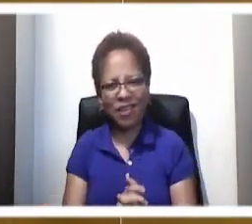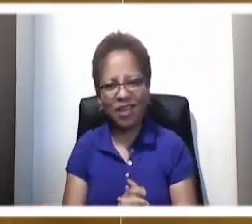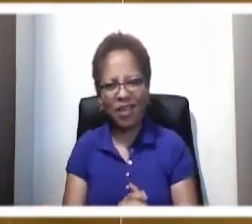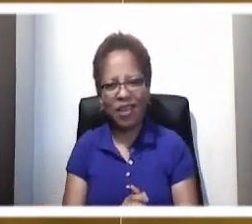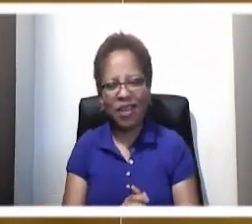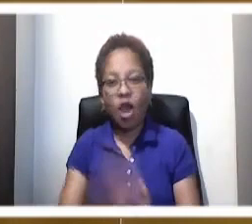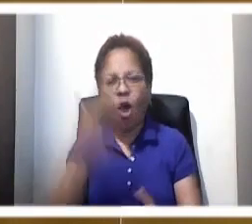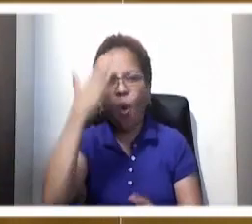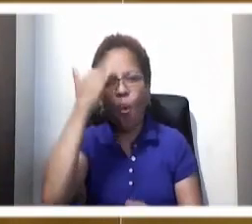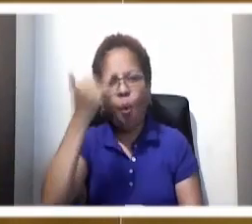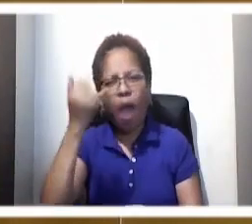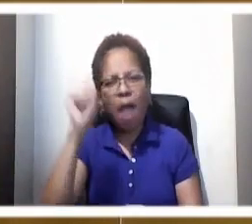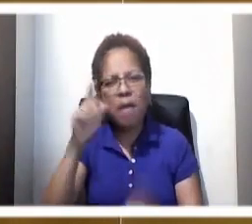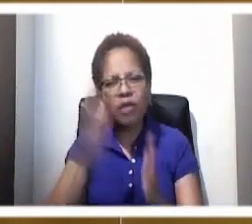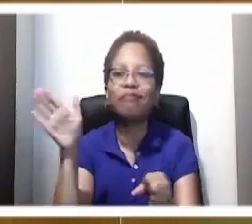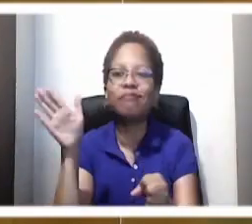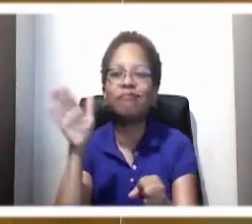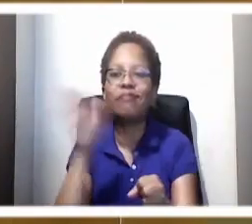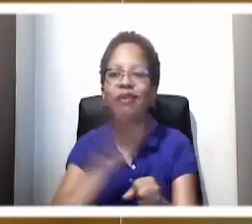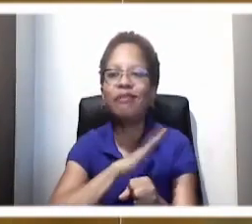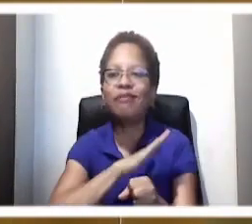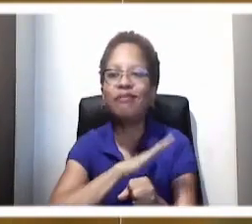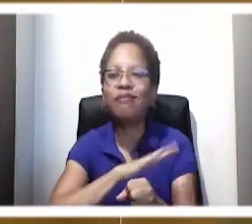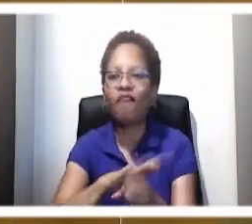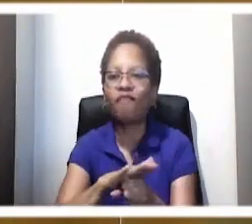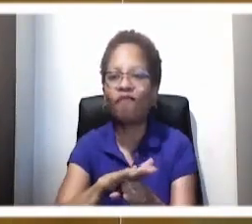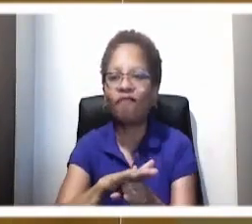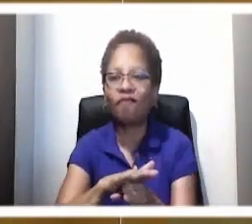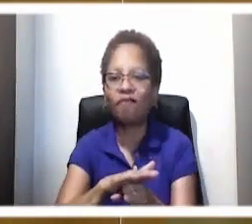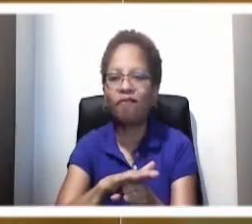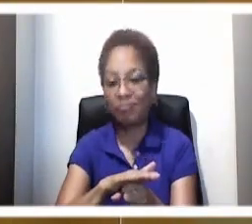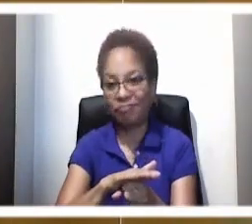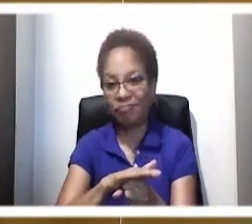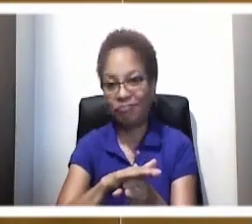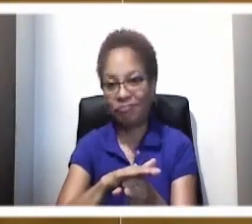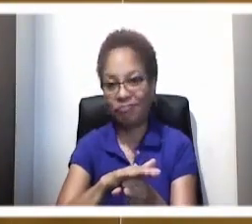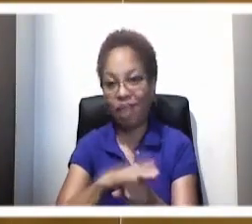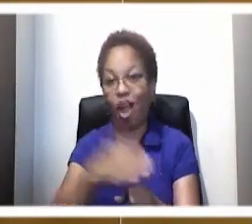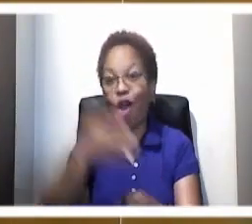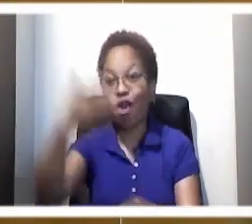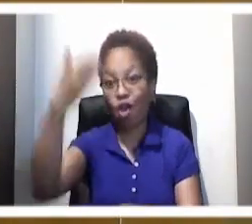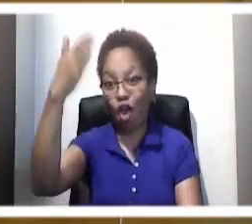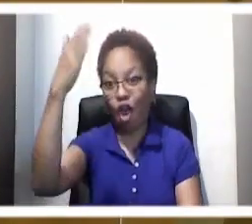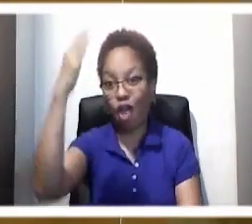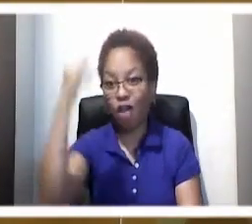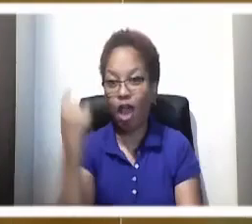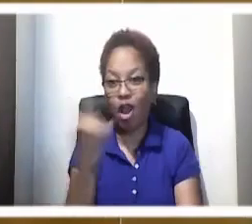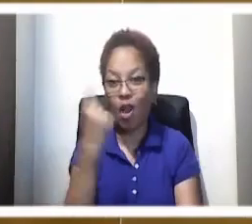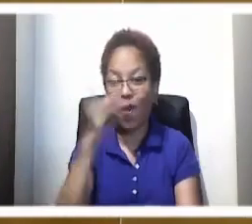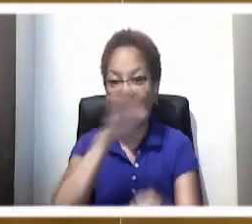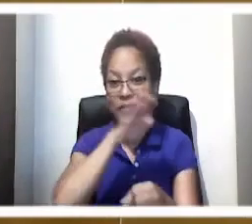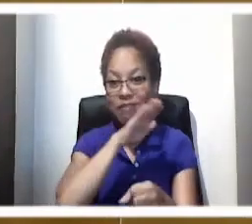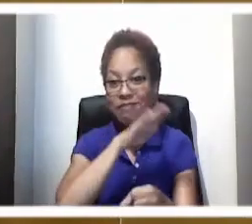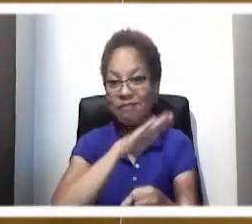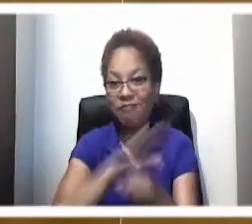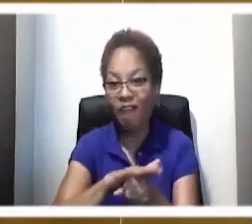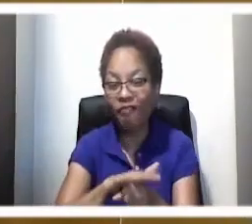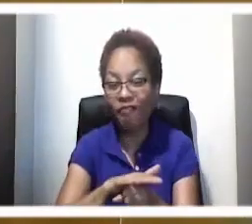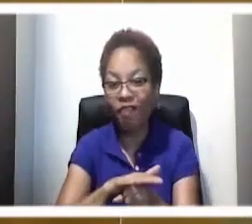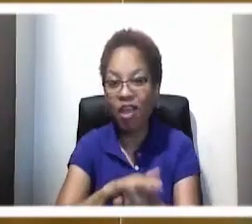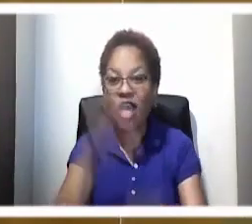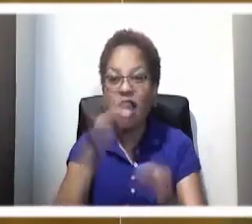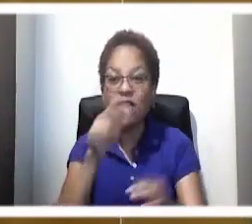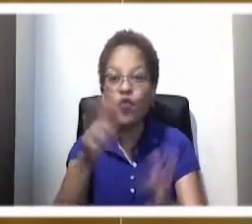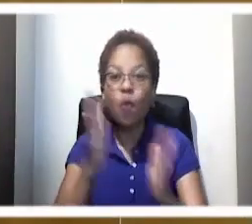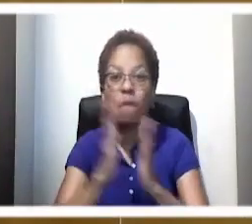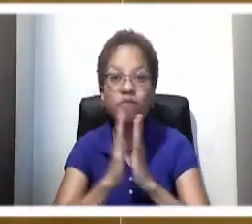faith. Enough. Beloved in Christ, prayer enables us to live life differently.